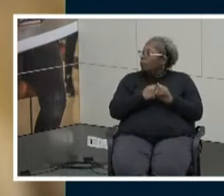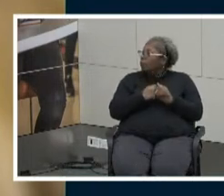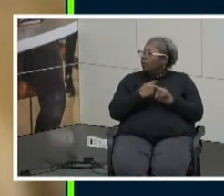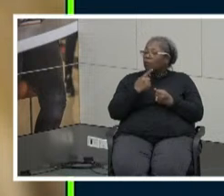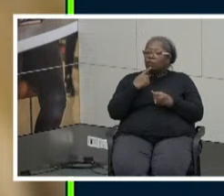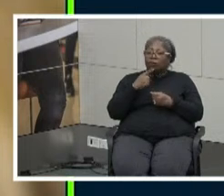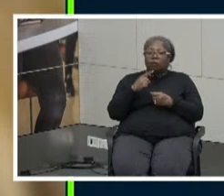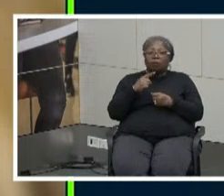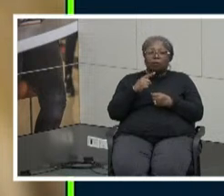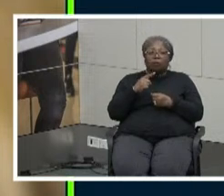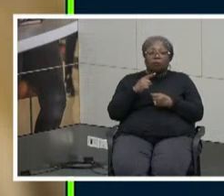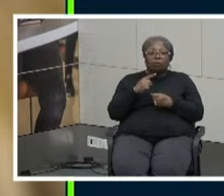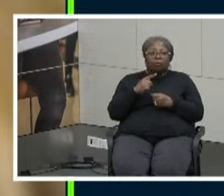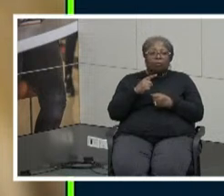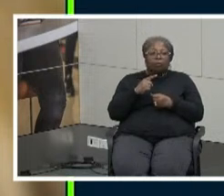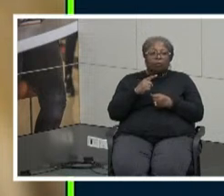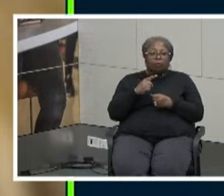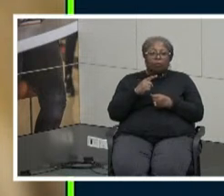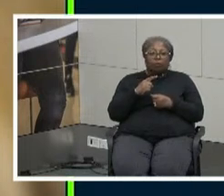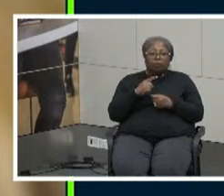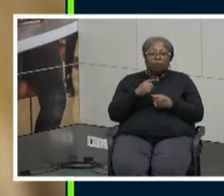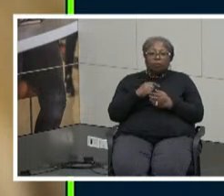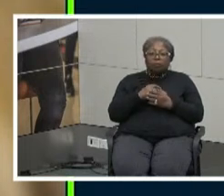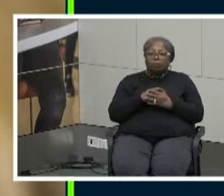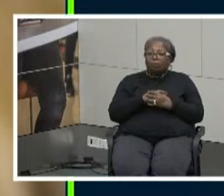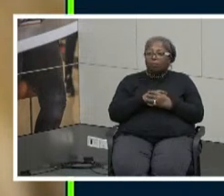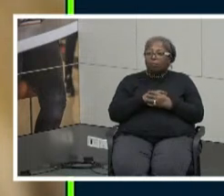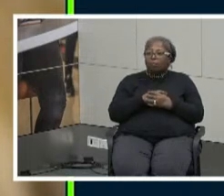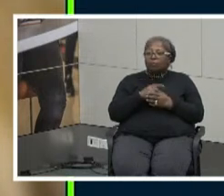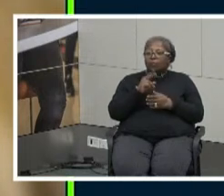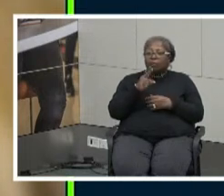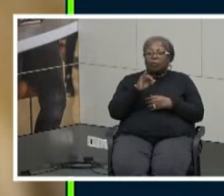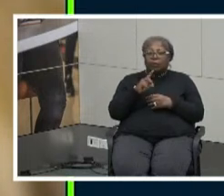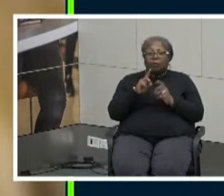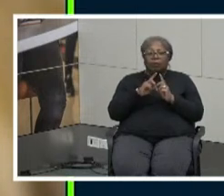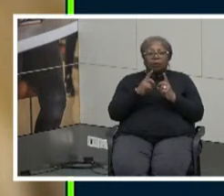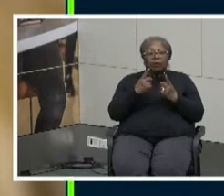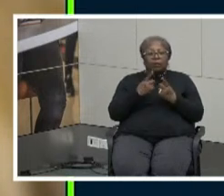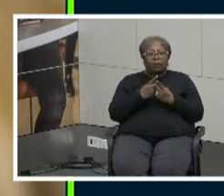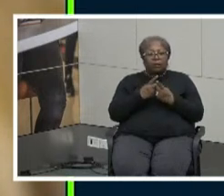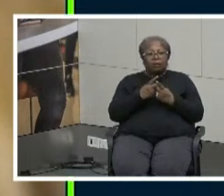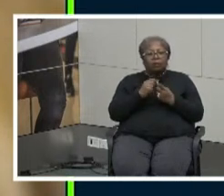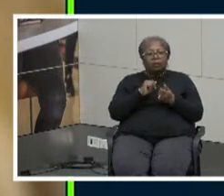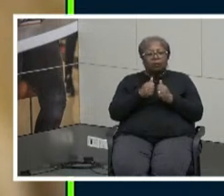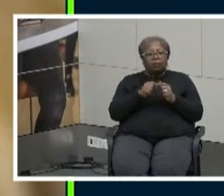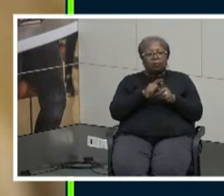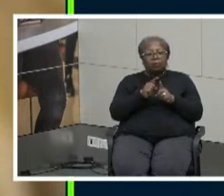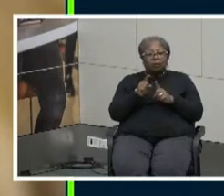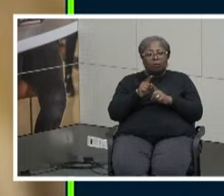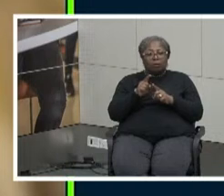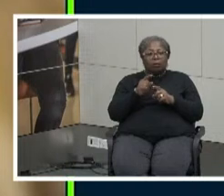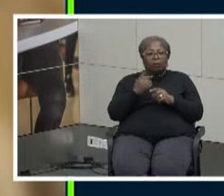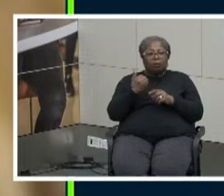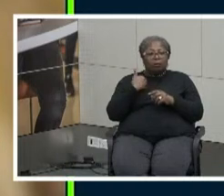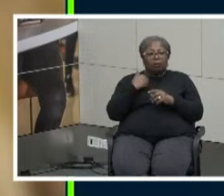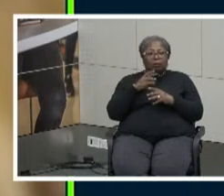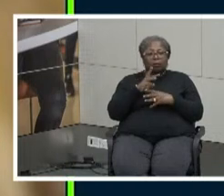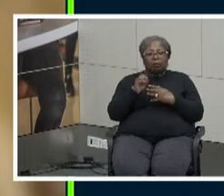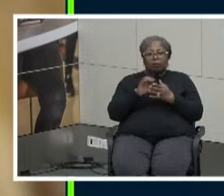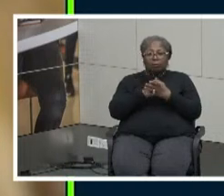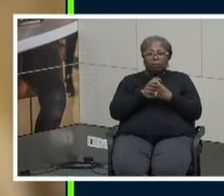a stifen because the U District academic competitions were also last weekend